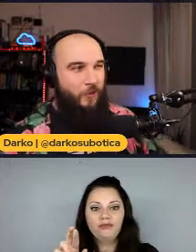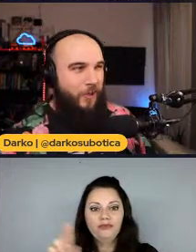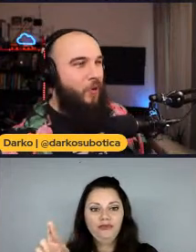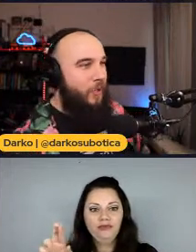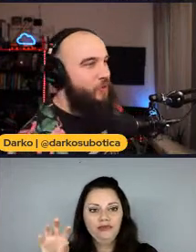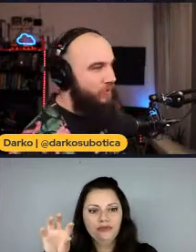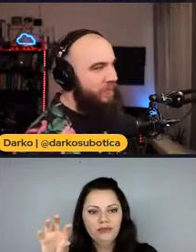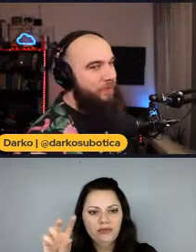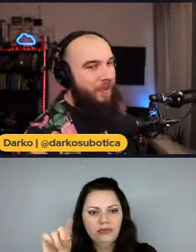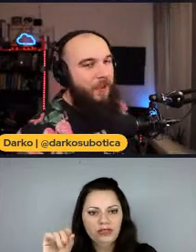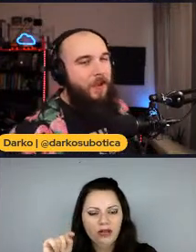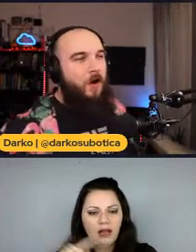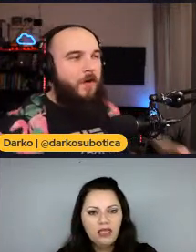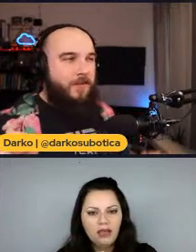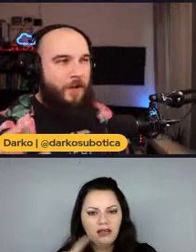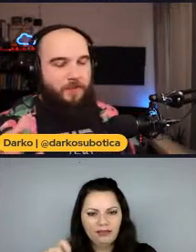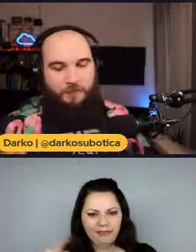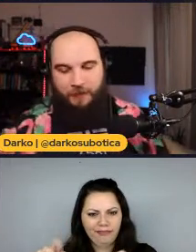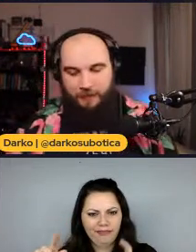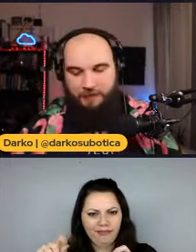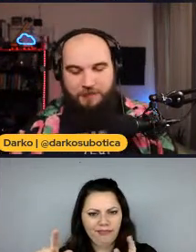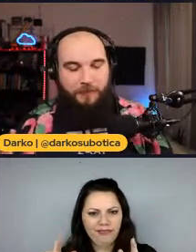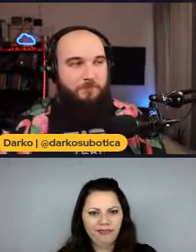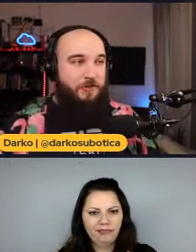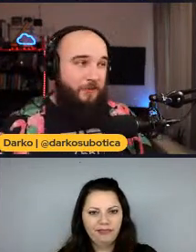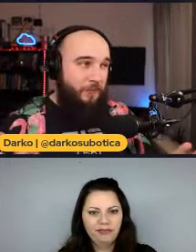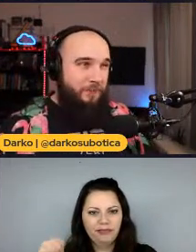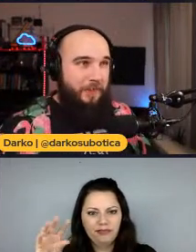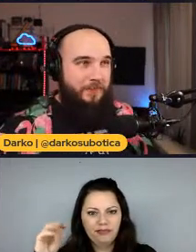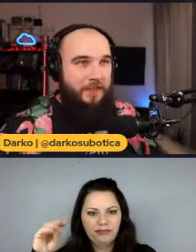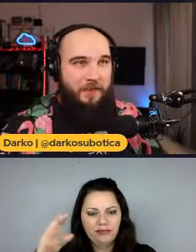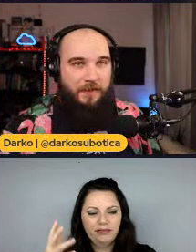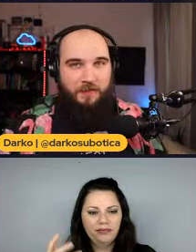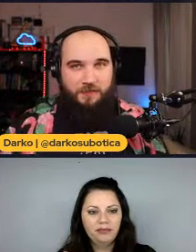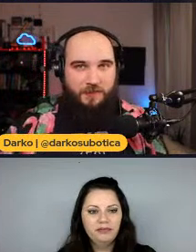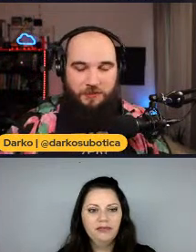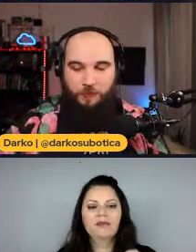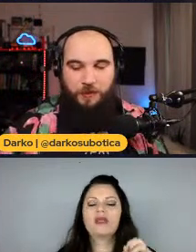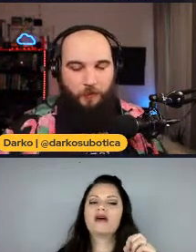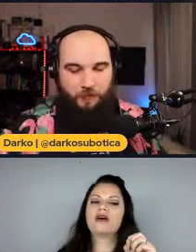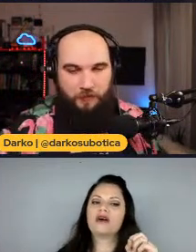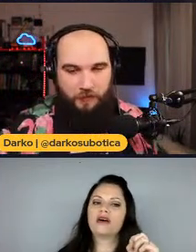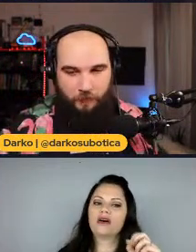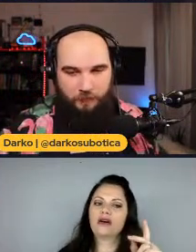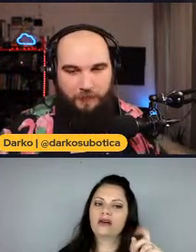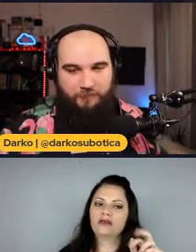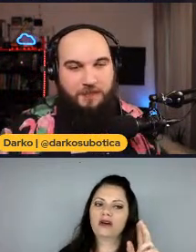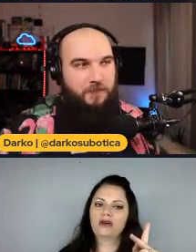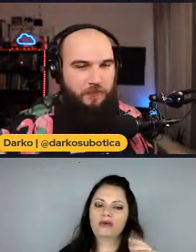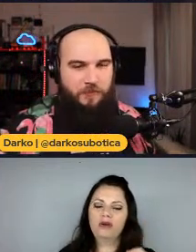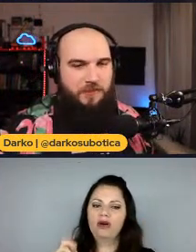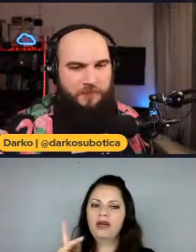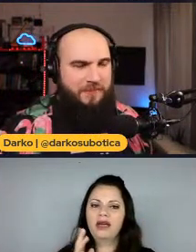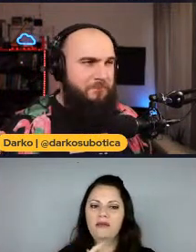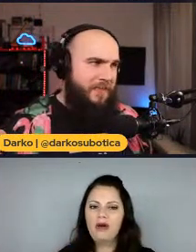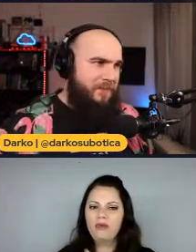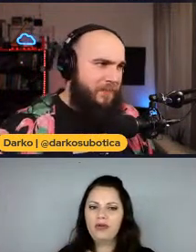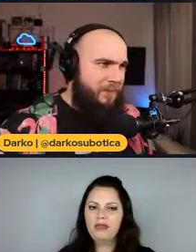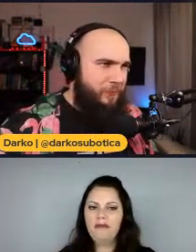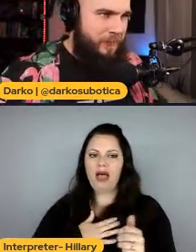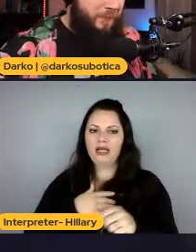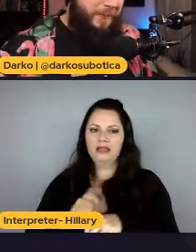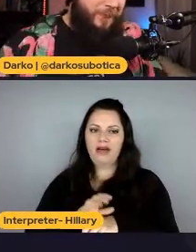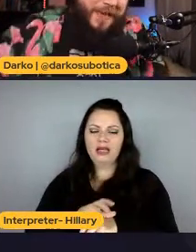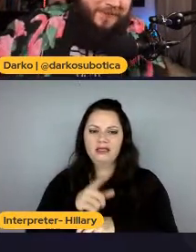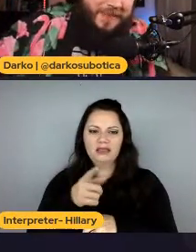okay. So it's the same thing. All right, wait. Then let me try to do something else. I think there's an issue here with my device. So this